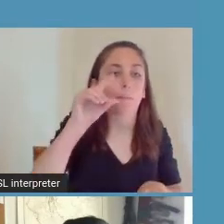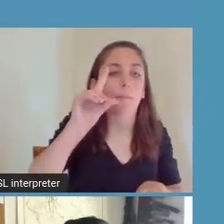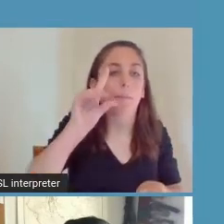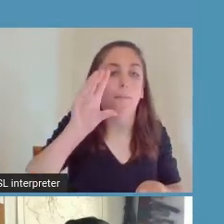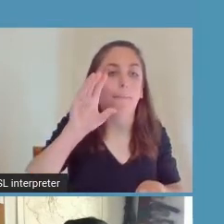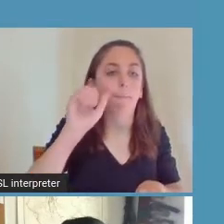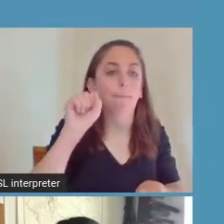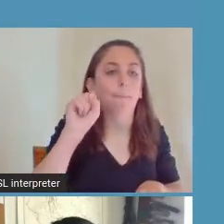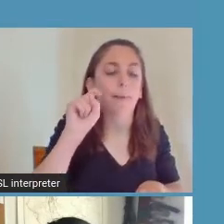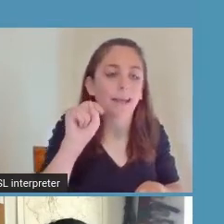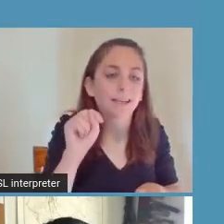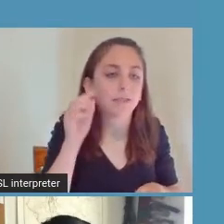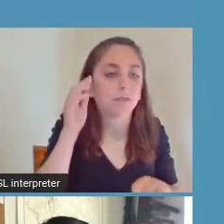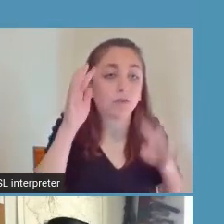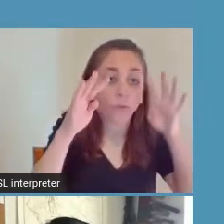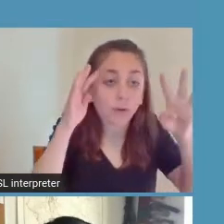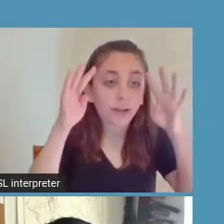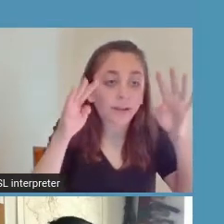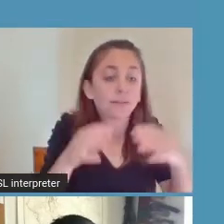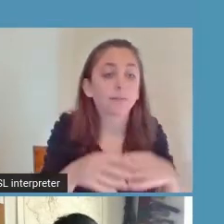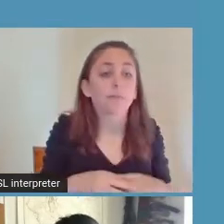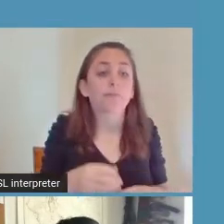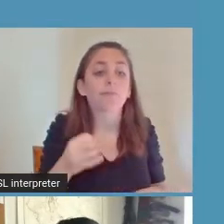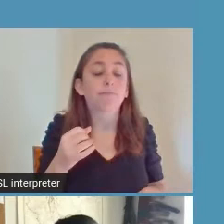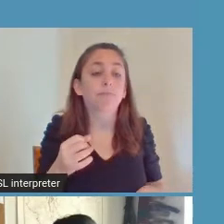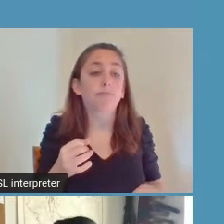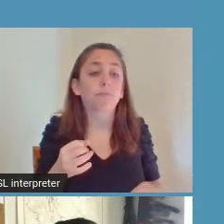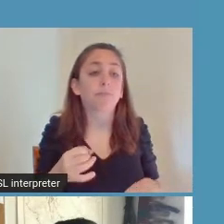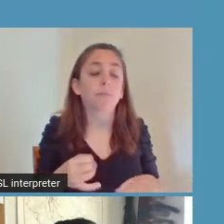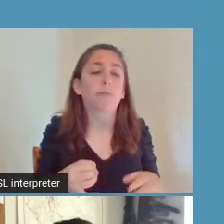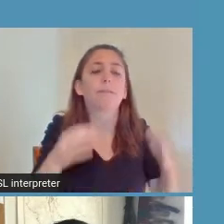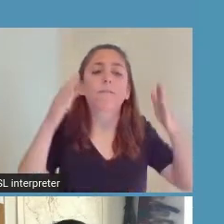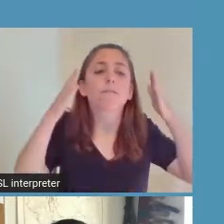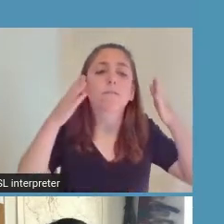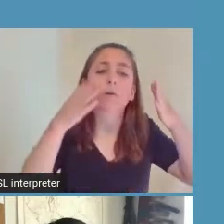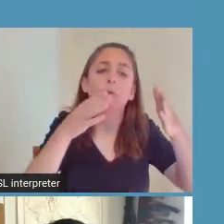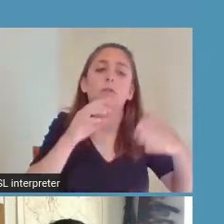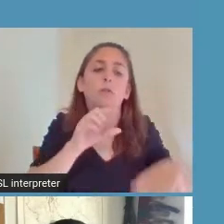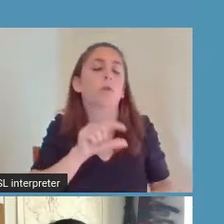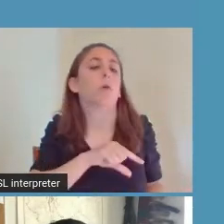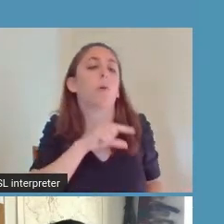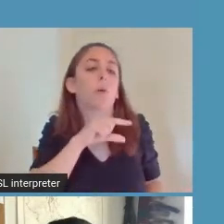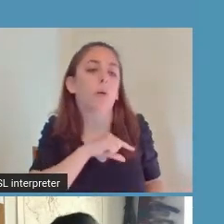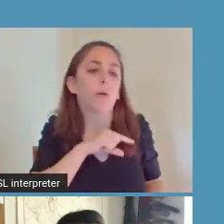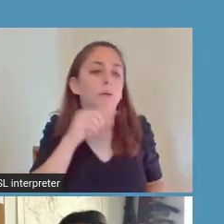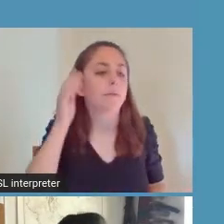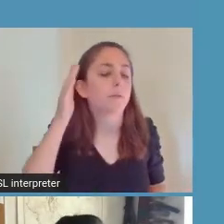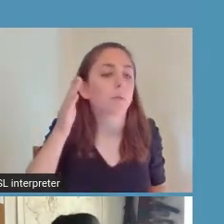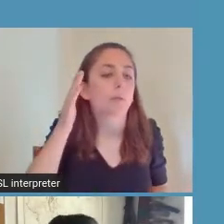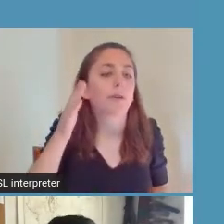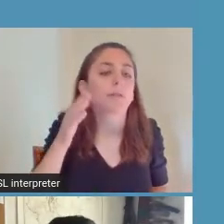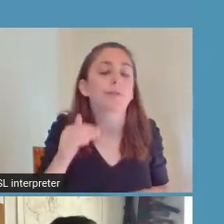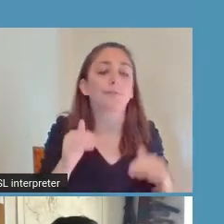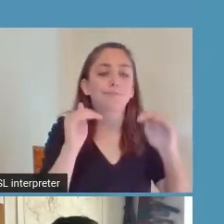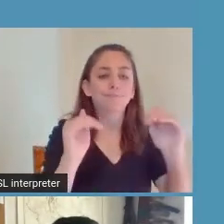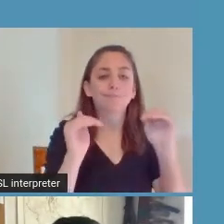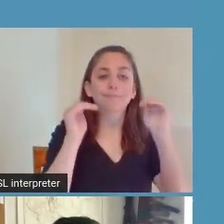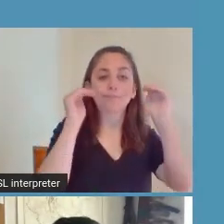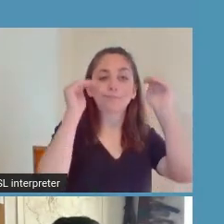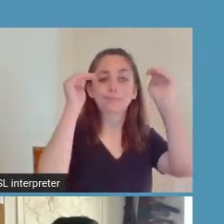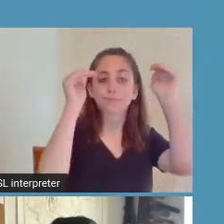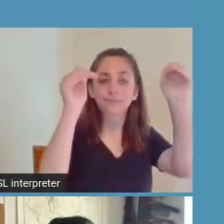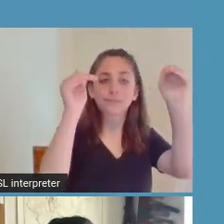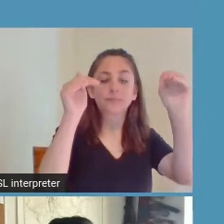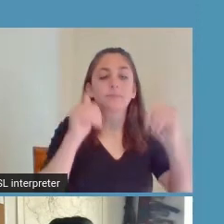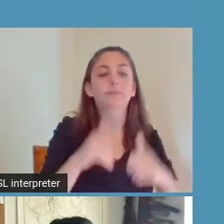is doing something like a podcast, that they're focusing also on the quality of the presentation so that we sort of raise the bar on what we're doing.